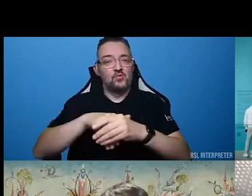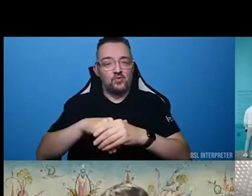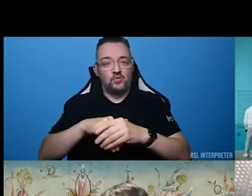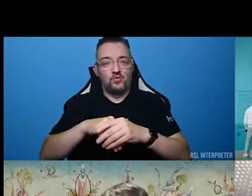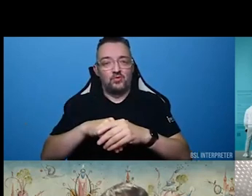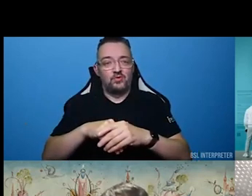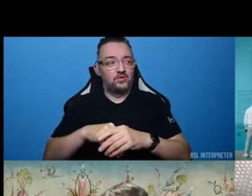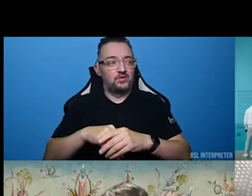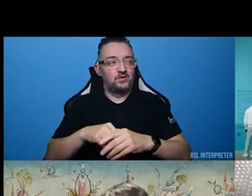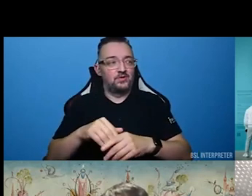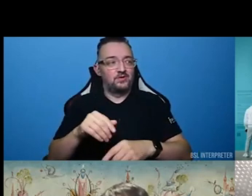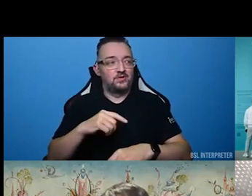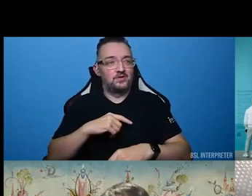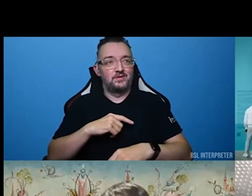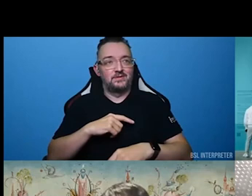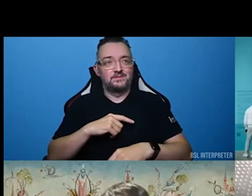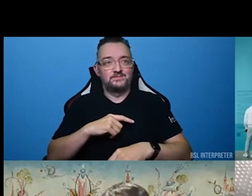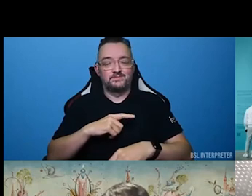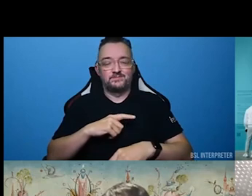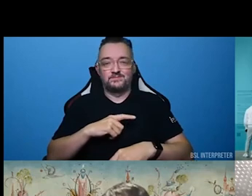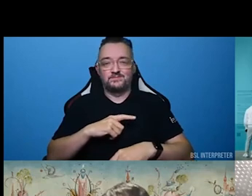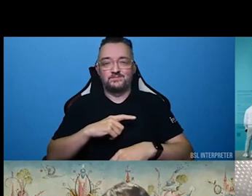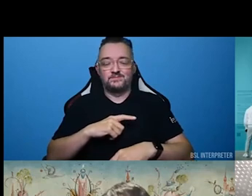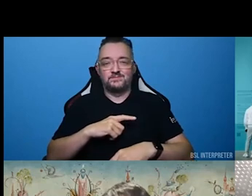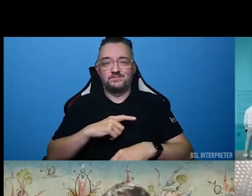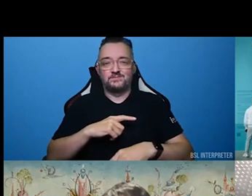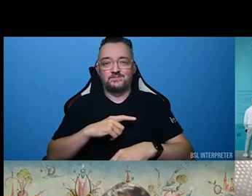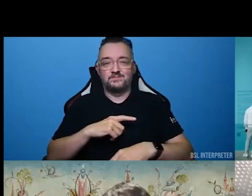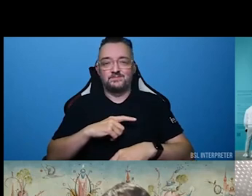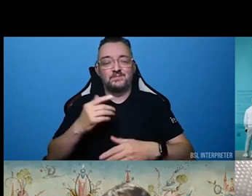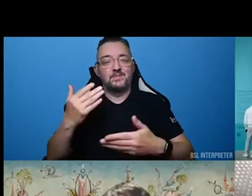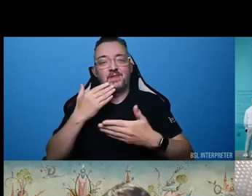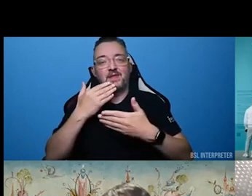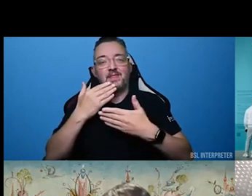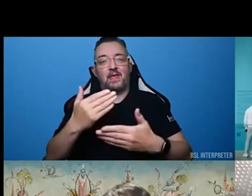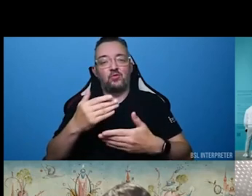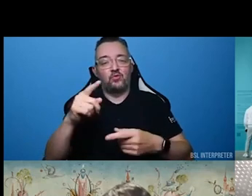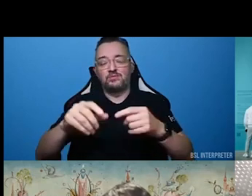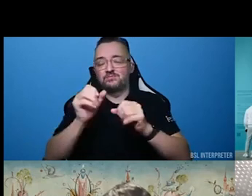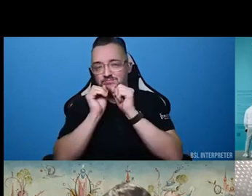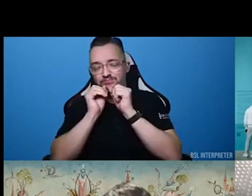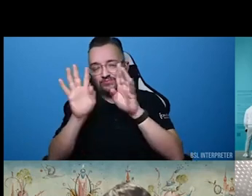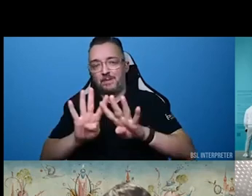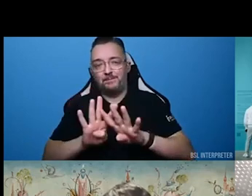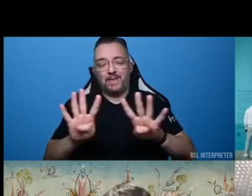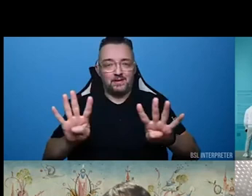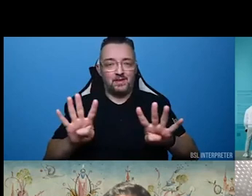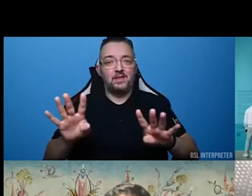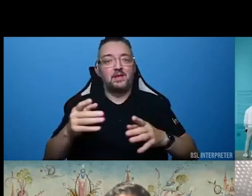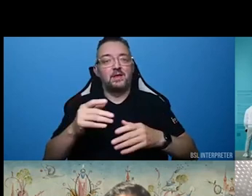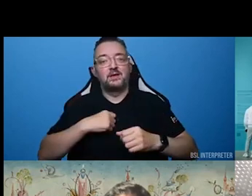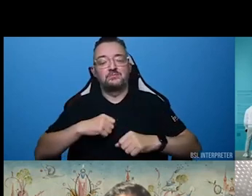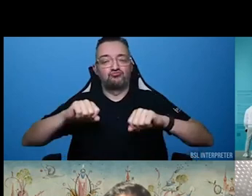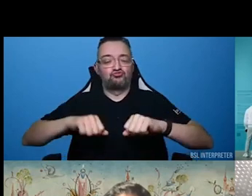I'm not sure why I switched to webinar host, but nevermind. Um, thank you so much to our wonderful panel and our wonderful chair, Tamsi.